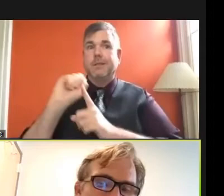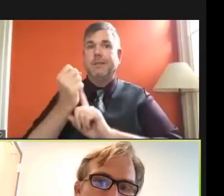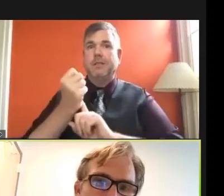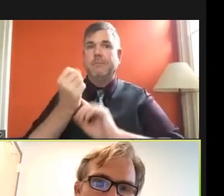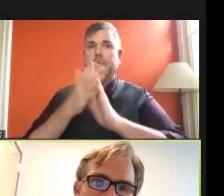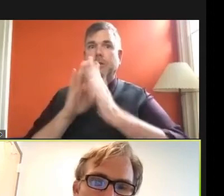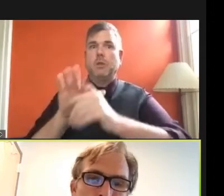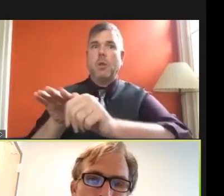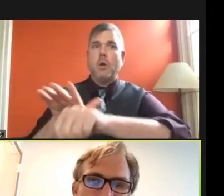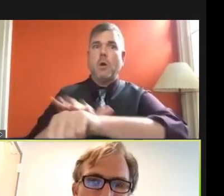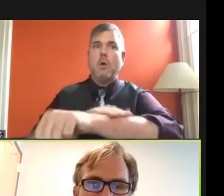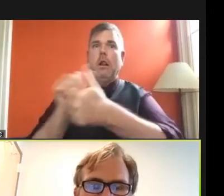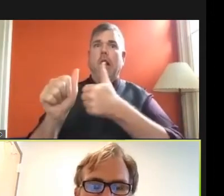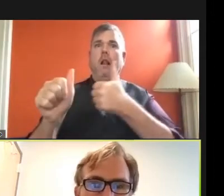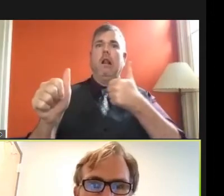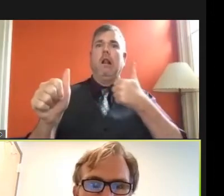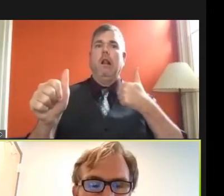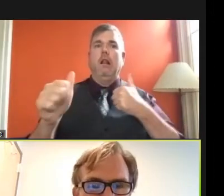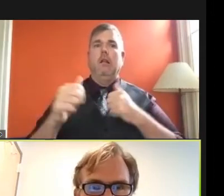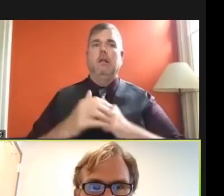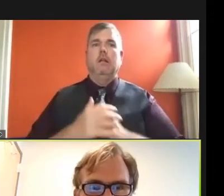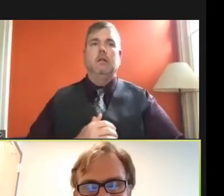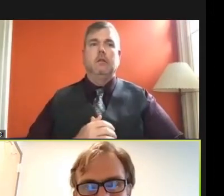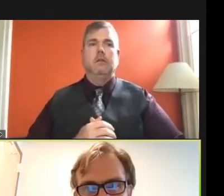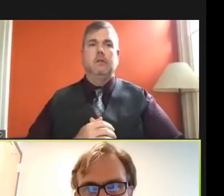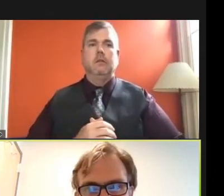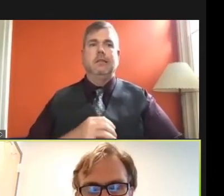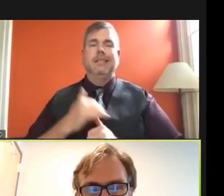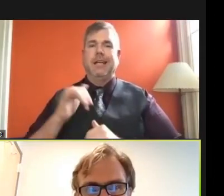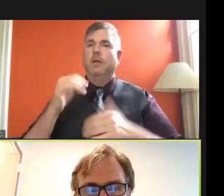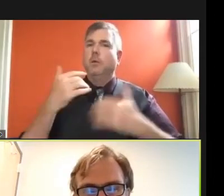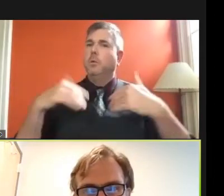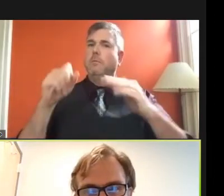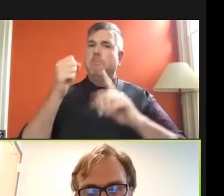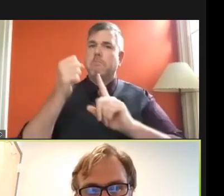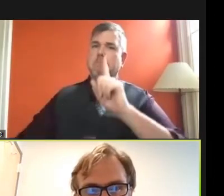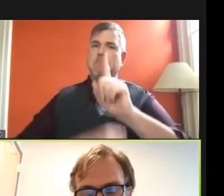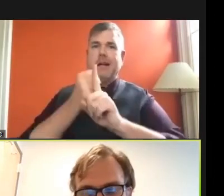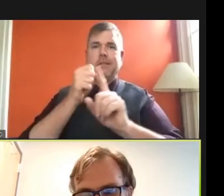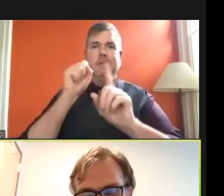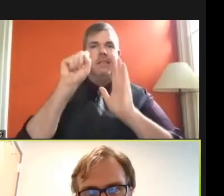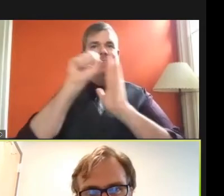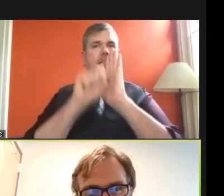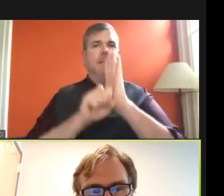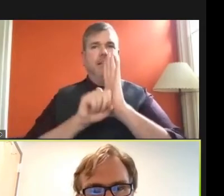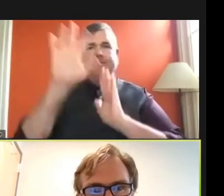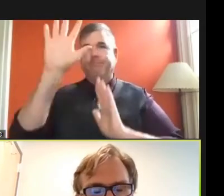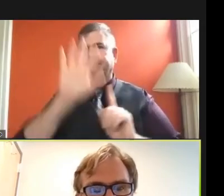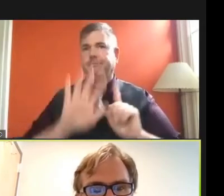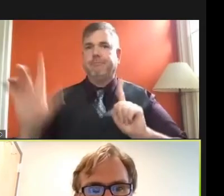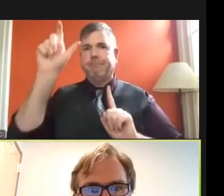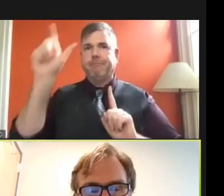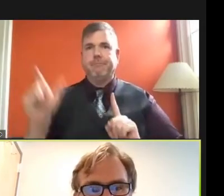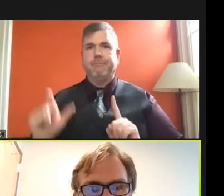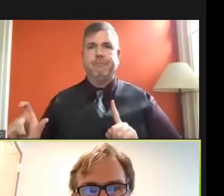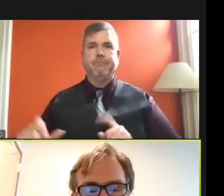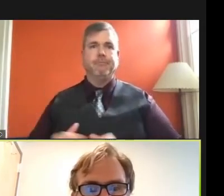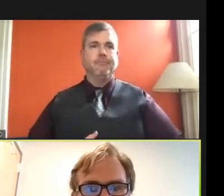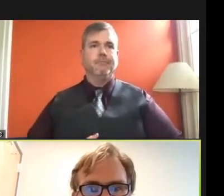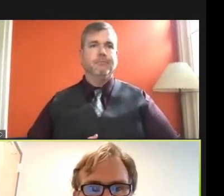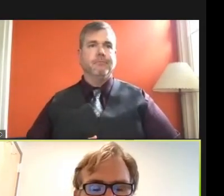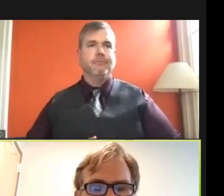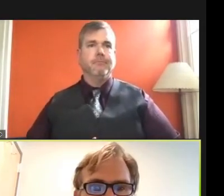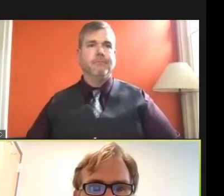delay statewide in getting results back. And it's always painful when we get a result that was from a test that was obtained a week earlier, because